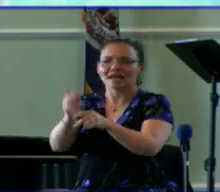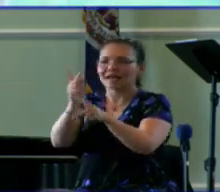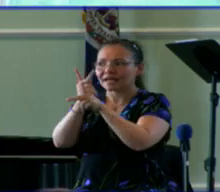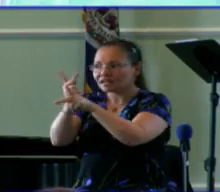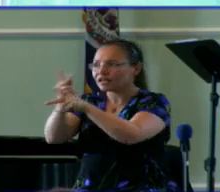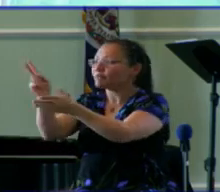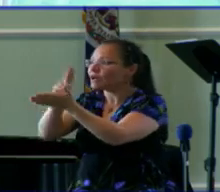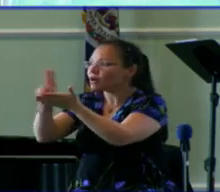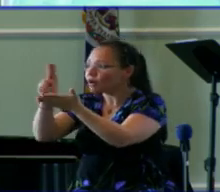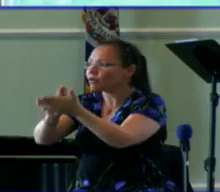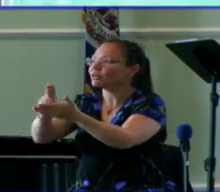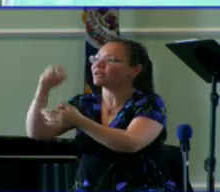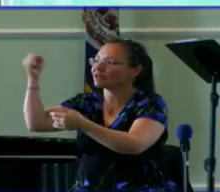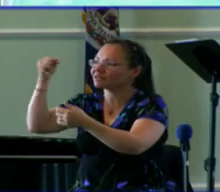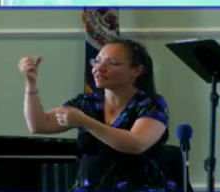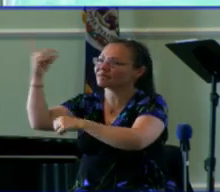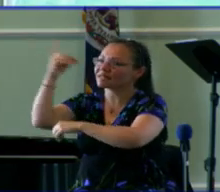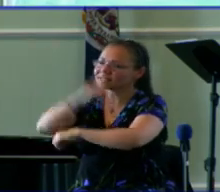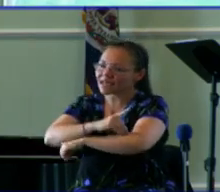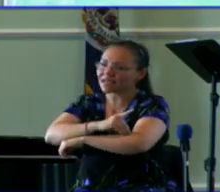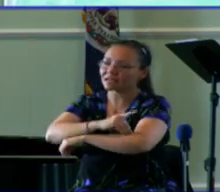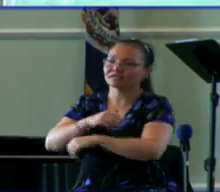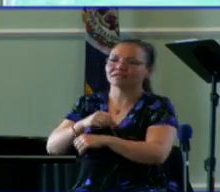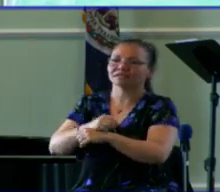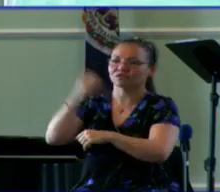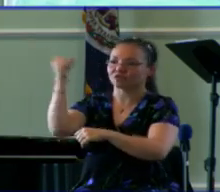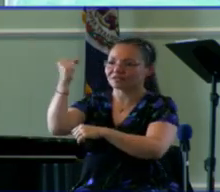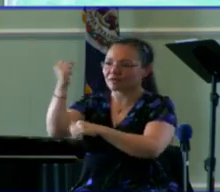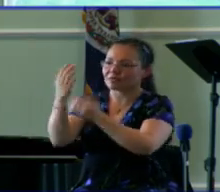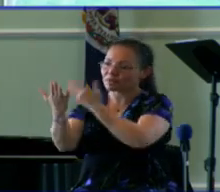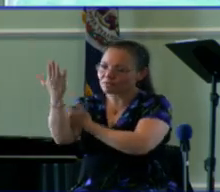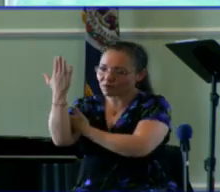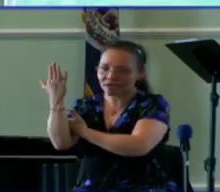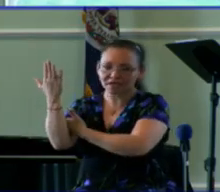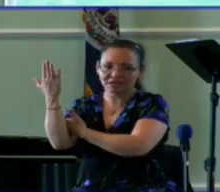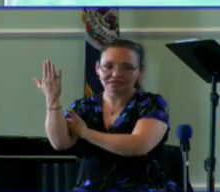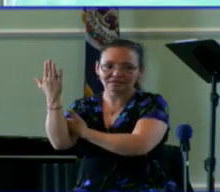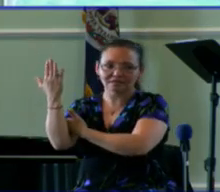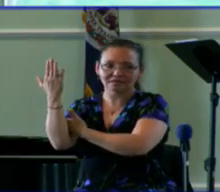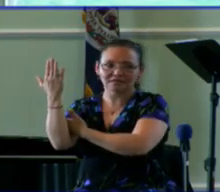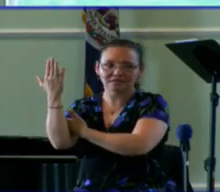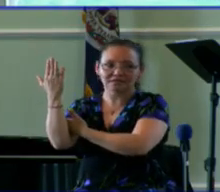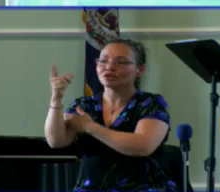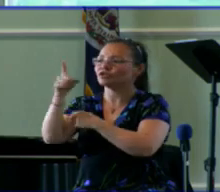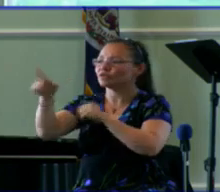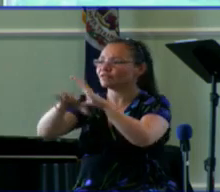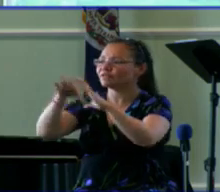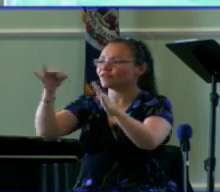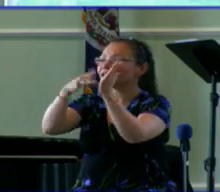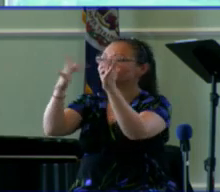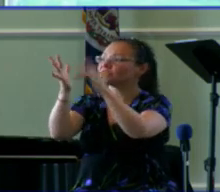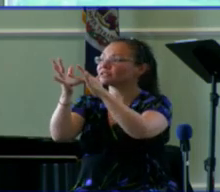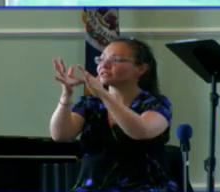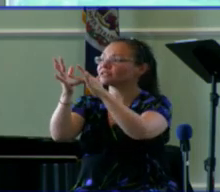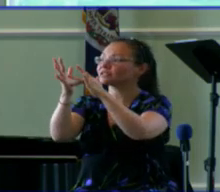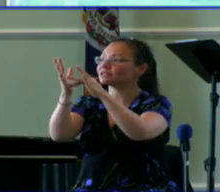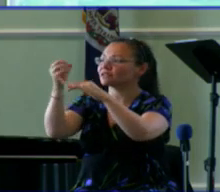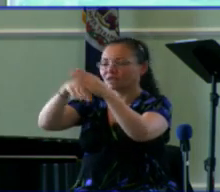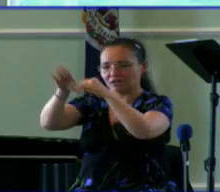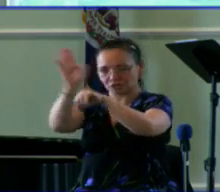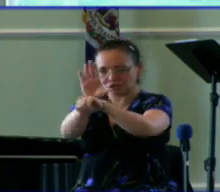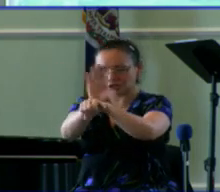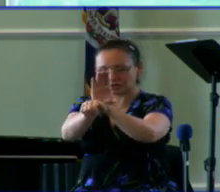Amen? And so on Sabbath morning, you would find Jesus where? In the synagogue.